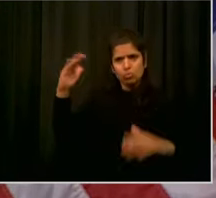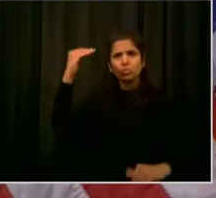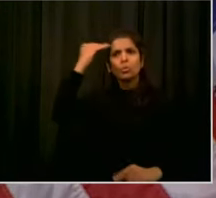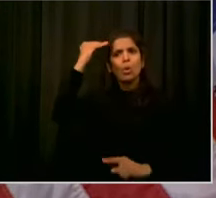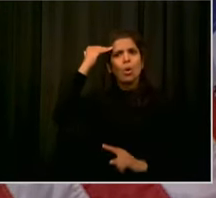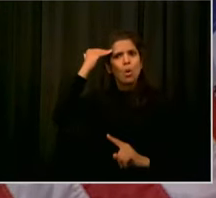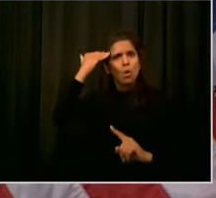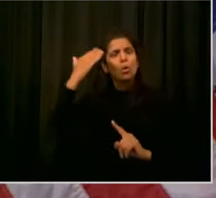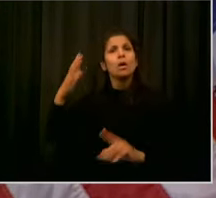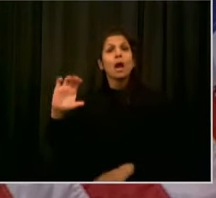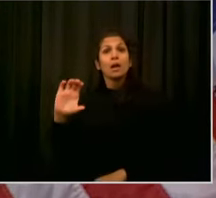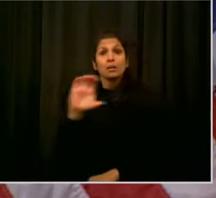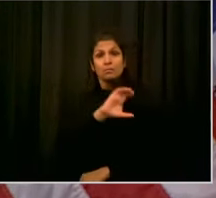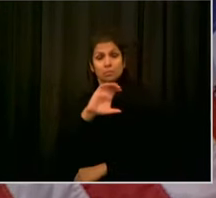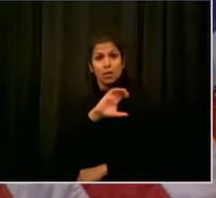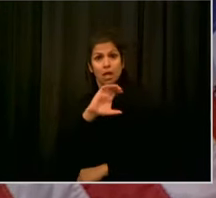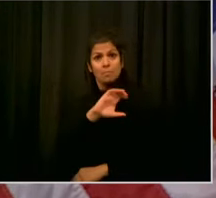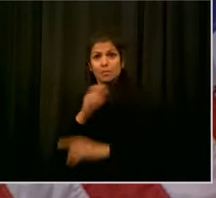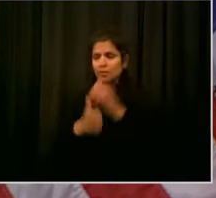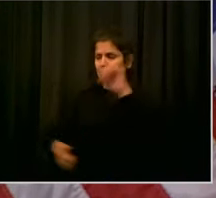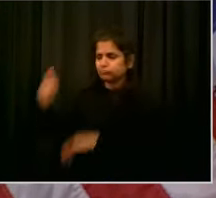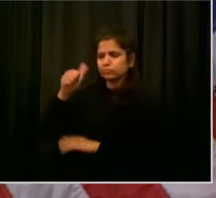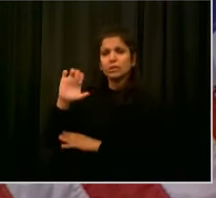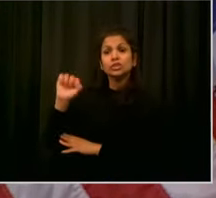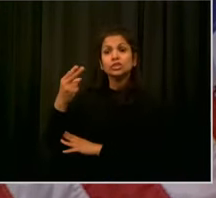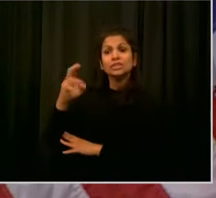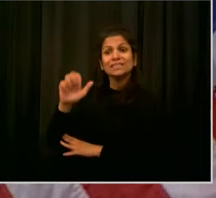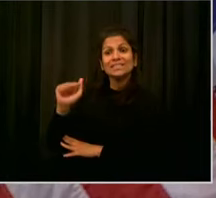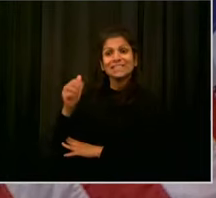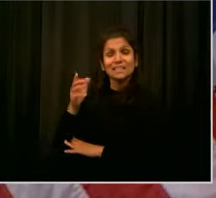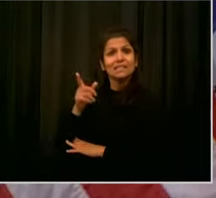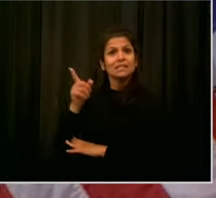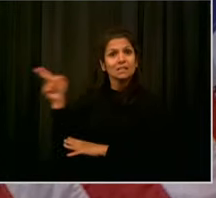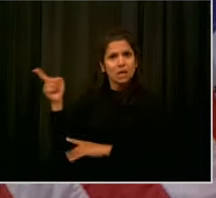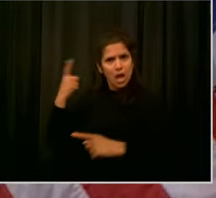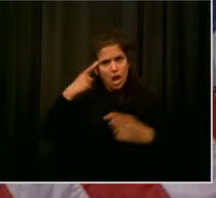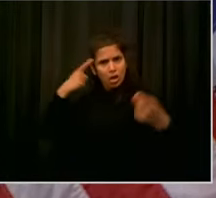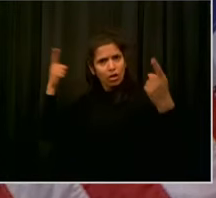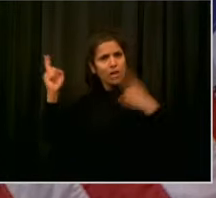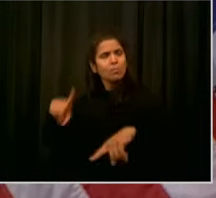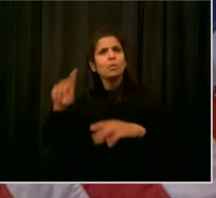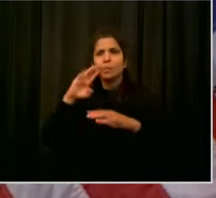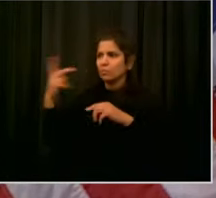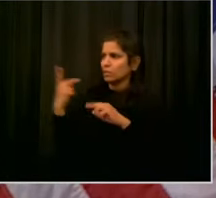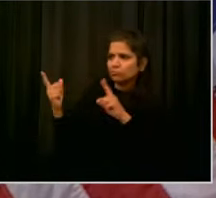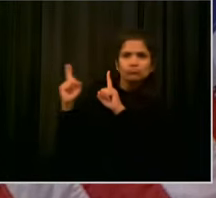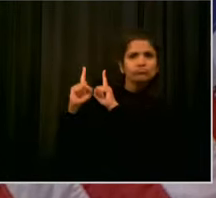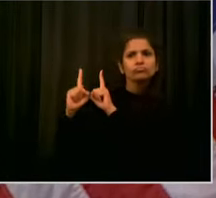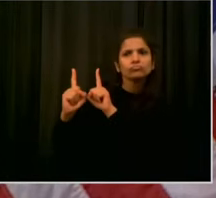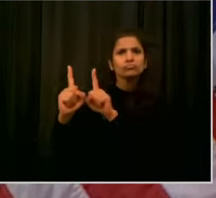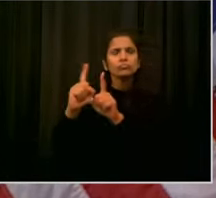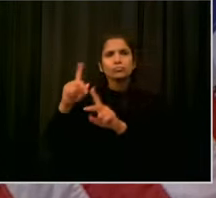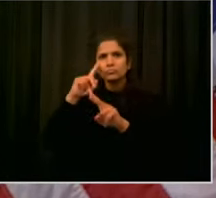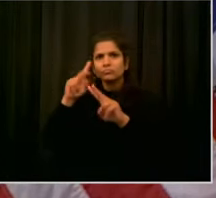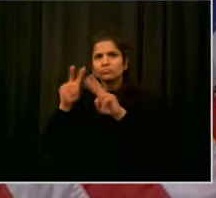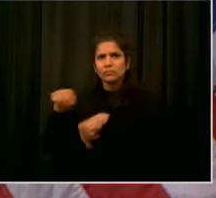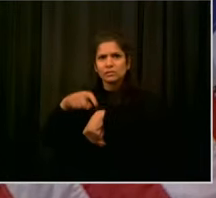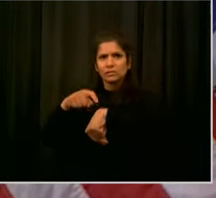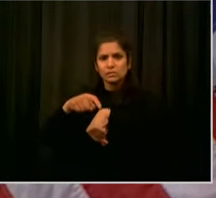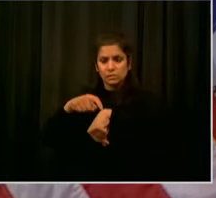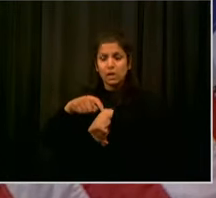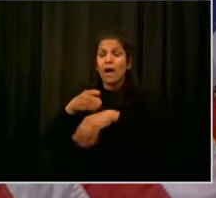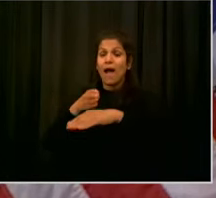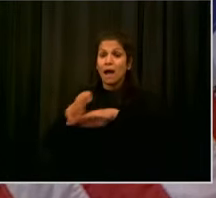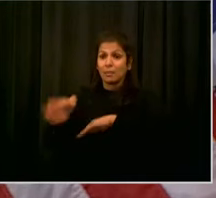to say there's a curfew. People really should just plain be home. But there was